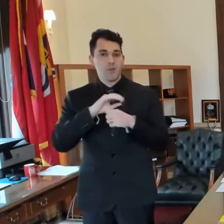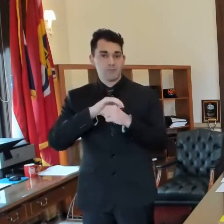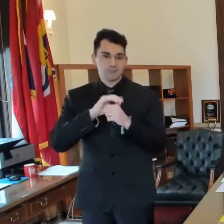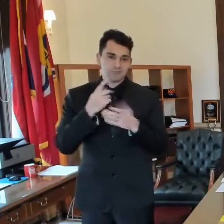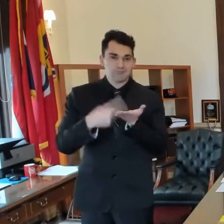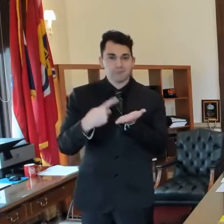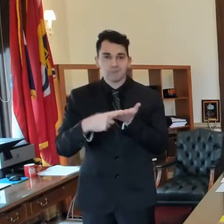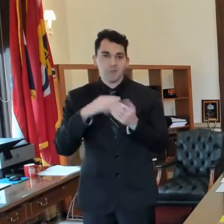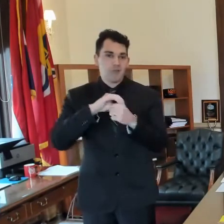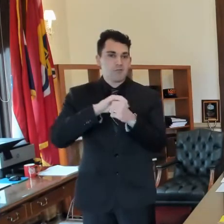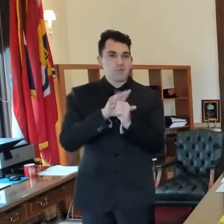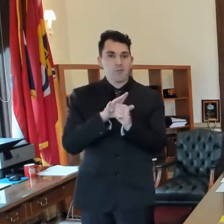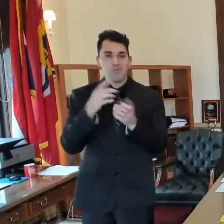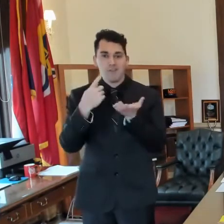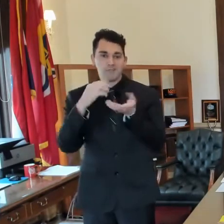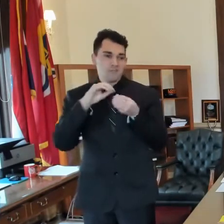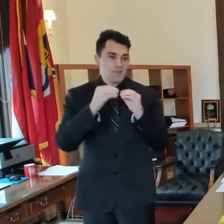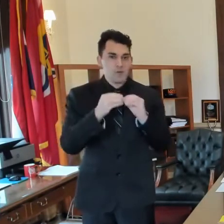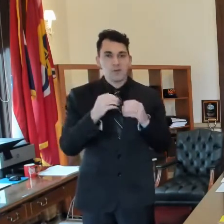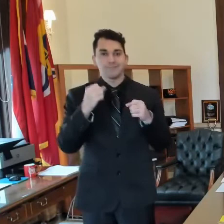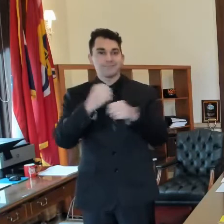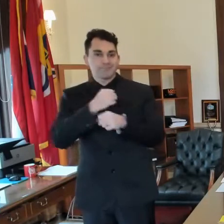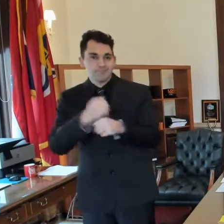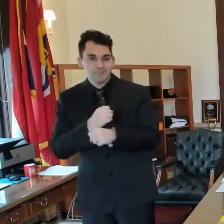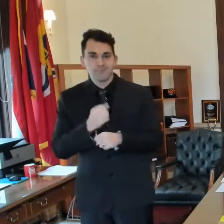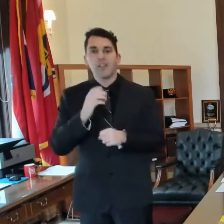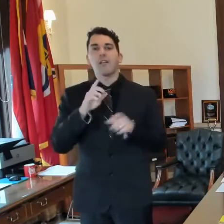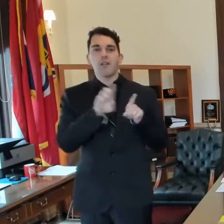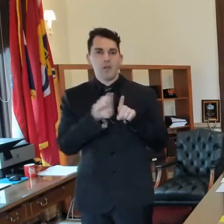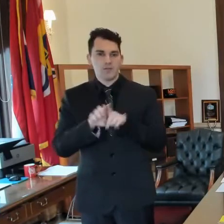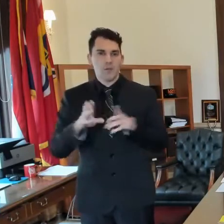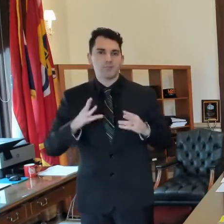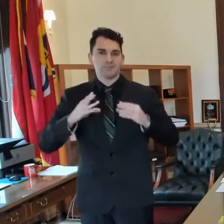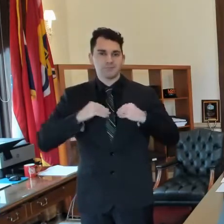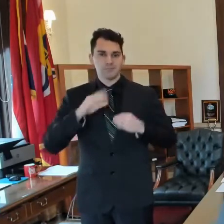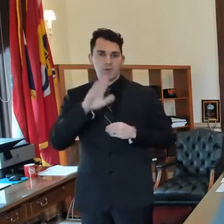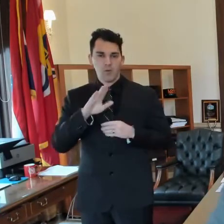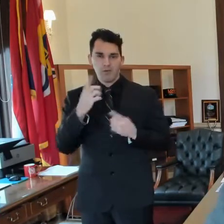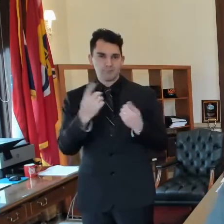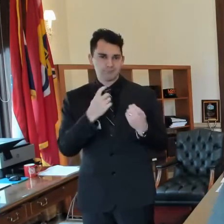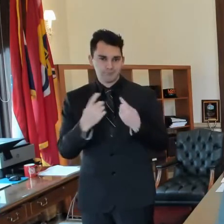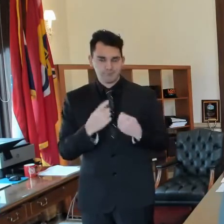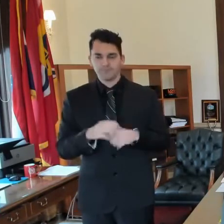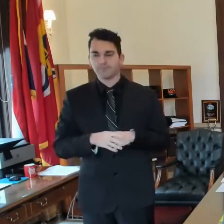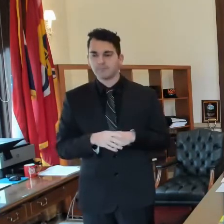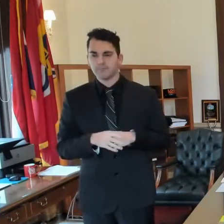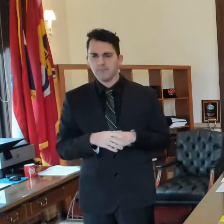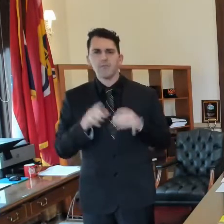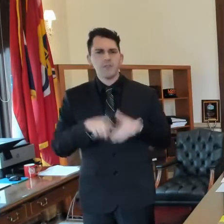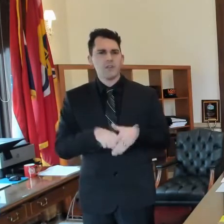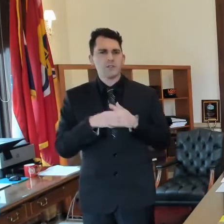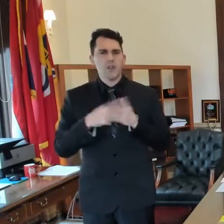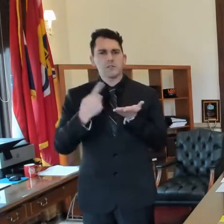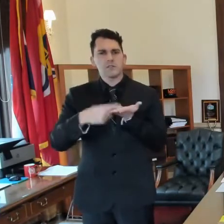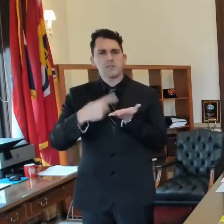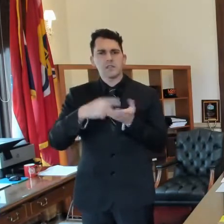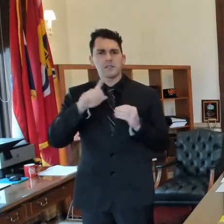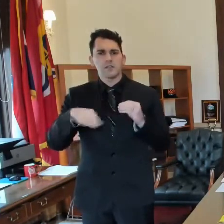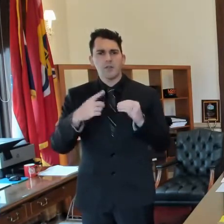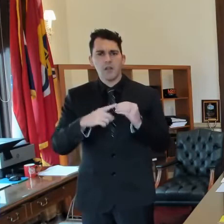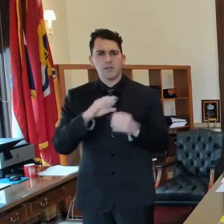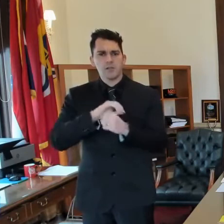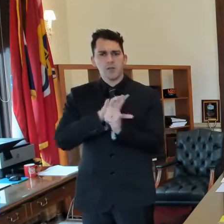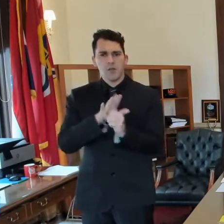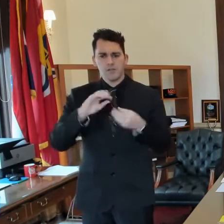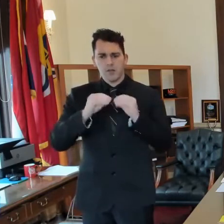vaccinations, and we're going to take your questions. So let me begin by talking about the COVID numbers here. The numbers